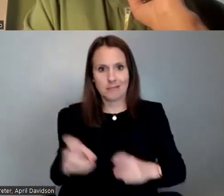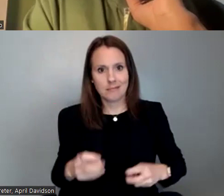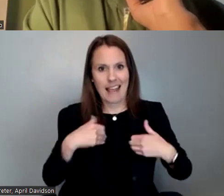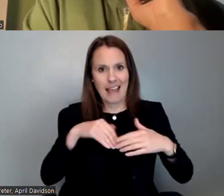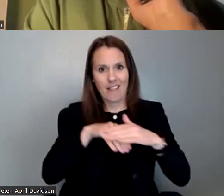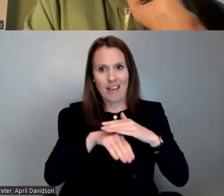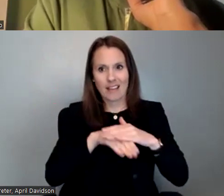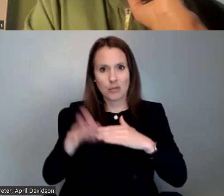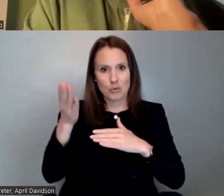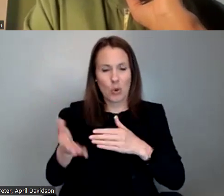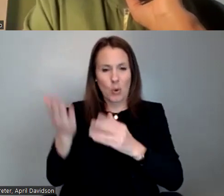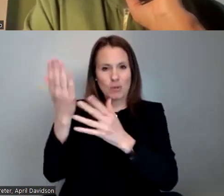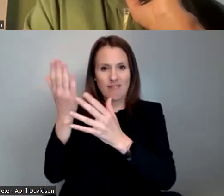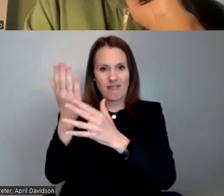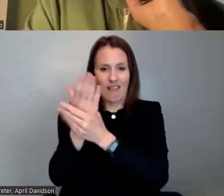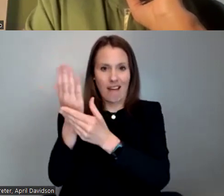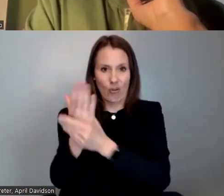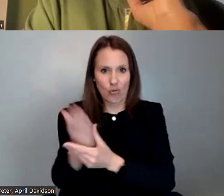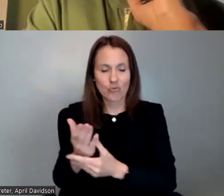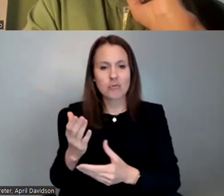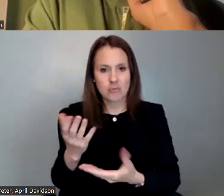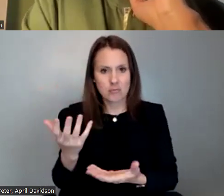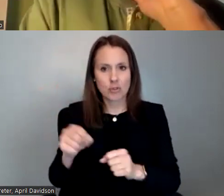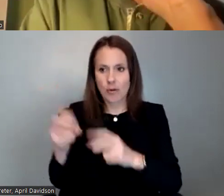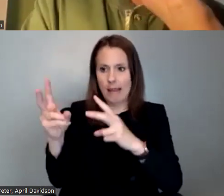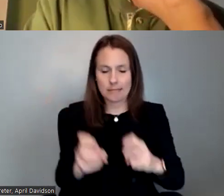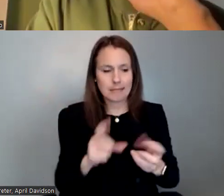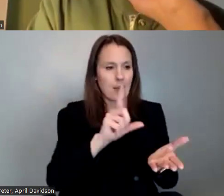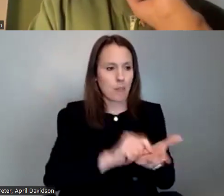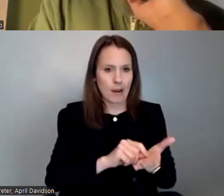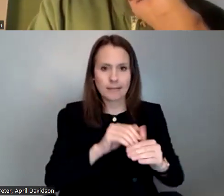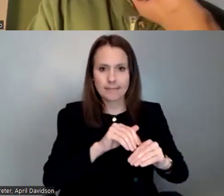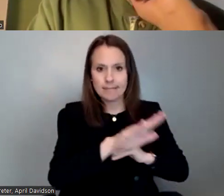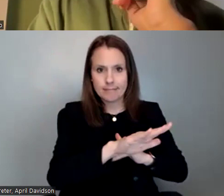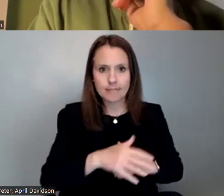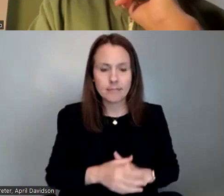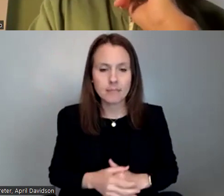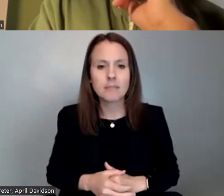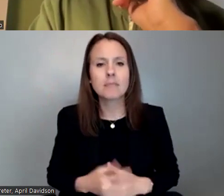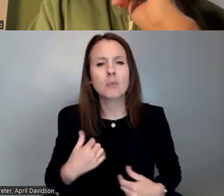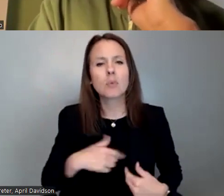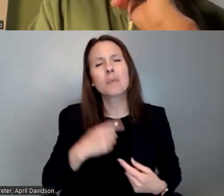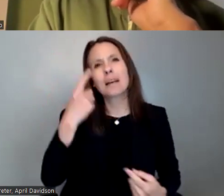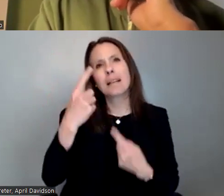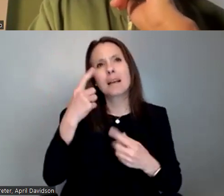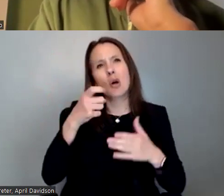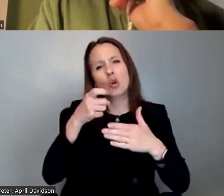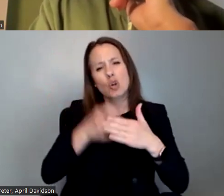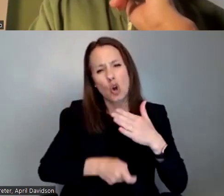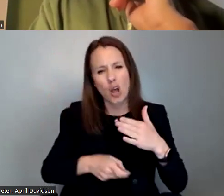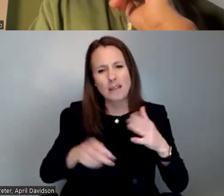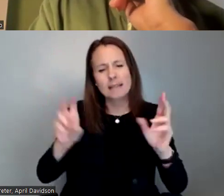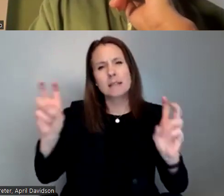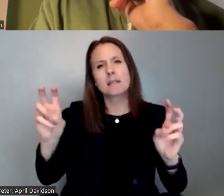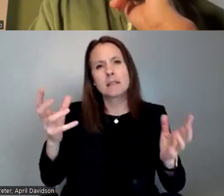able to download those files and to print those files out. When we think about cost, I want you guys to